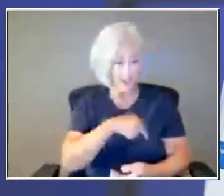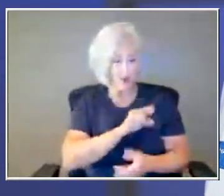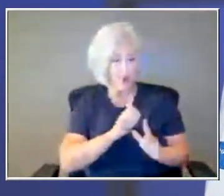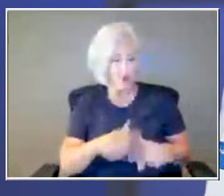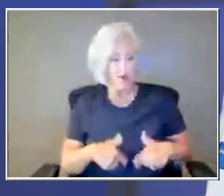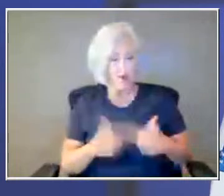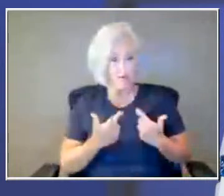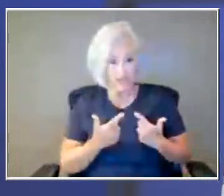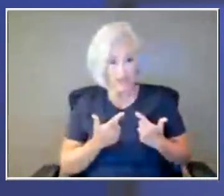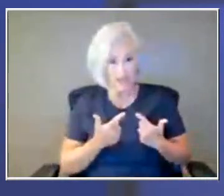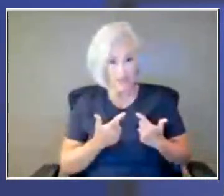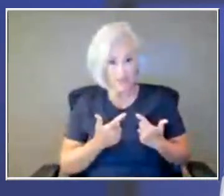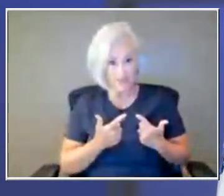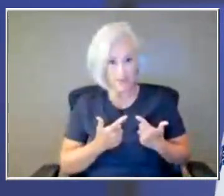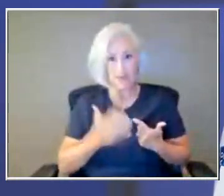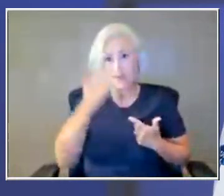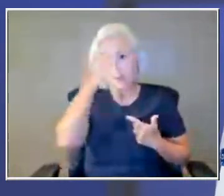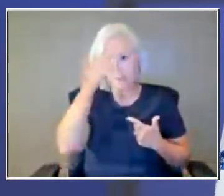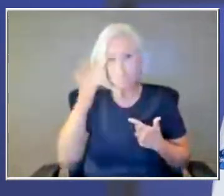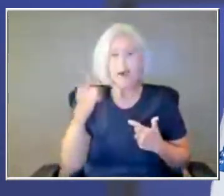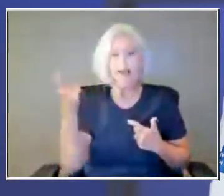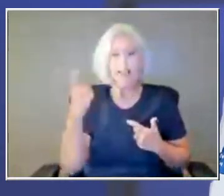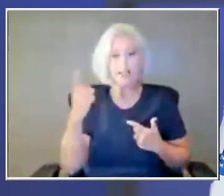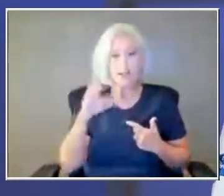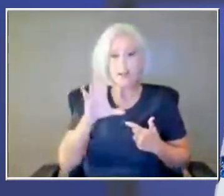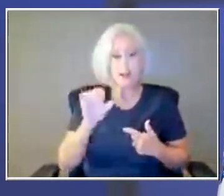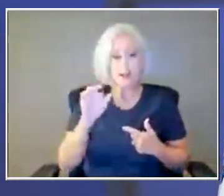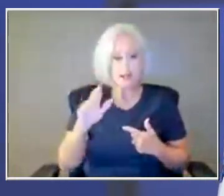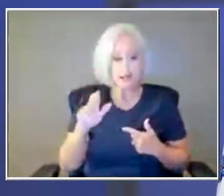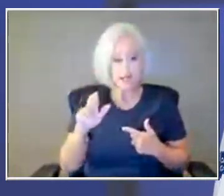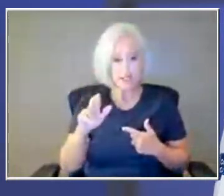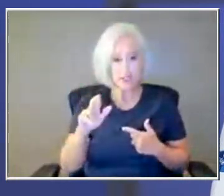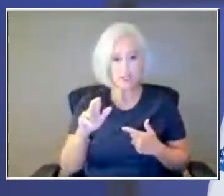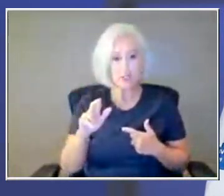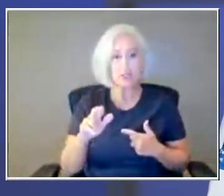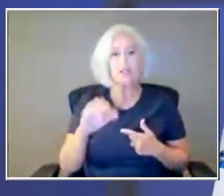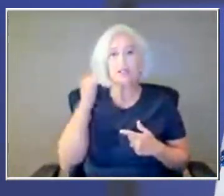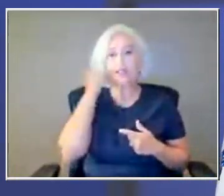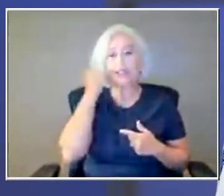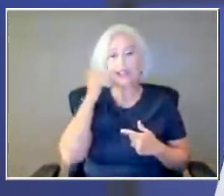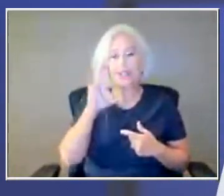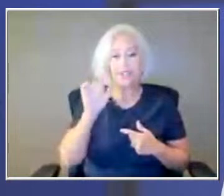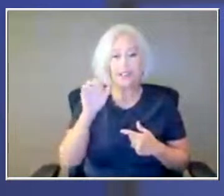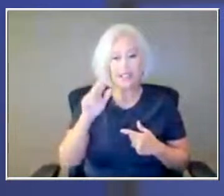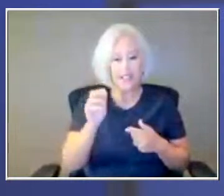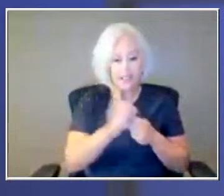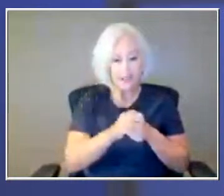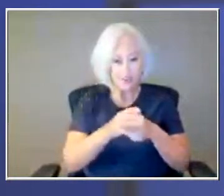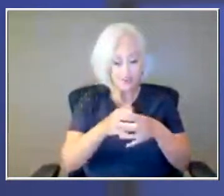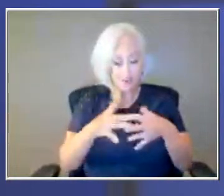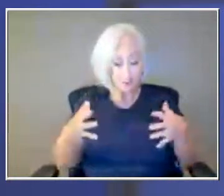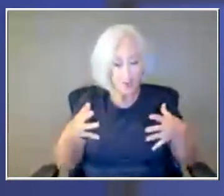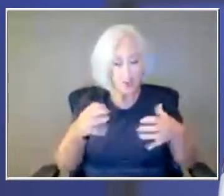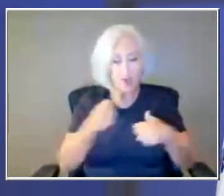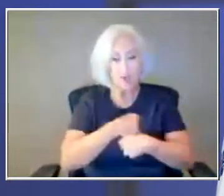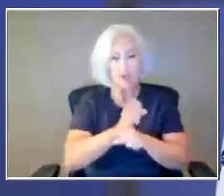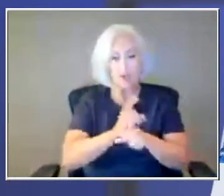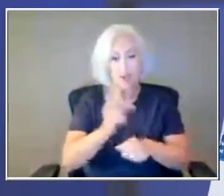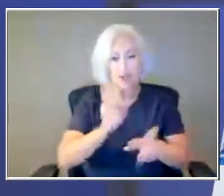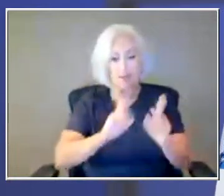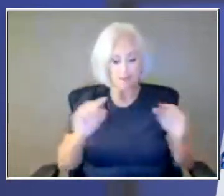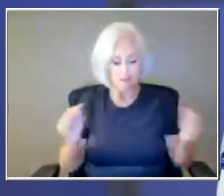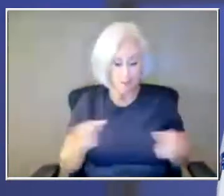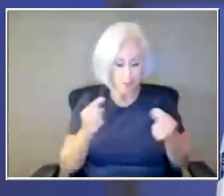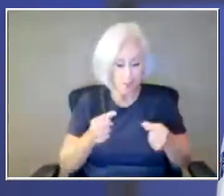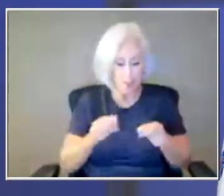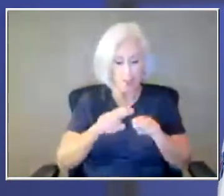part by someone's cancer burden. Growing cancer makes people feel badly. It makes them hurt, it makes them tired, it makes them lose weight. So